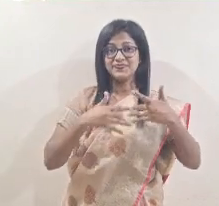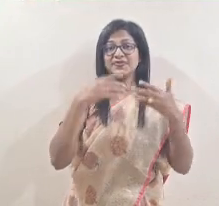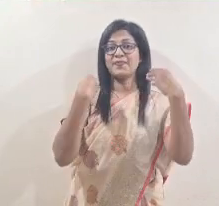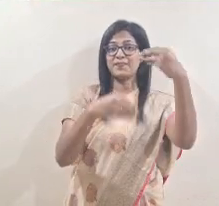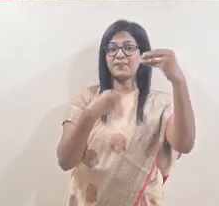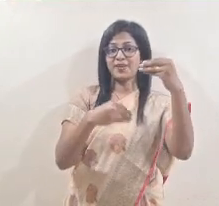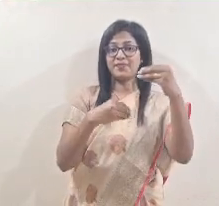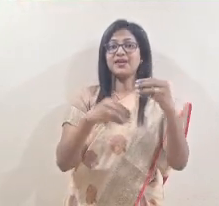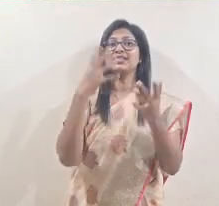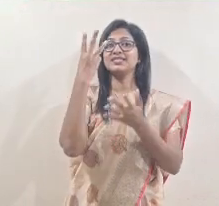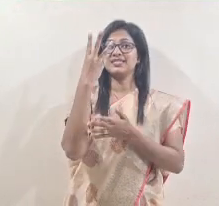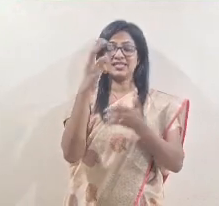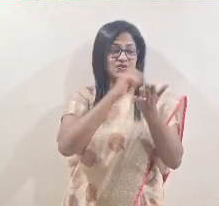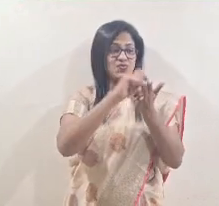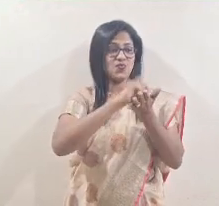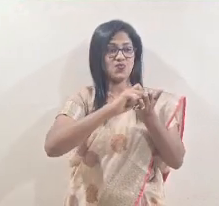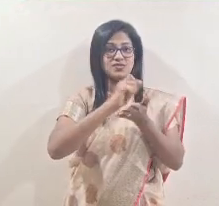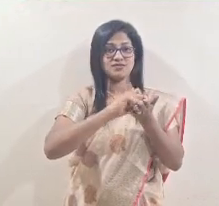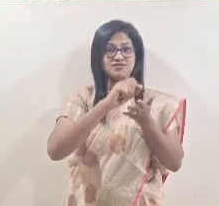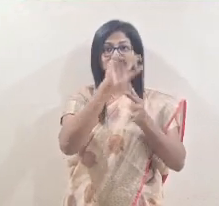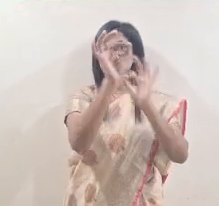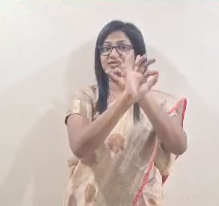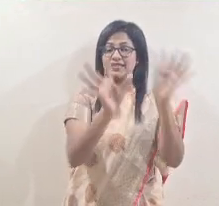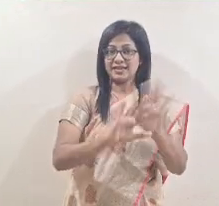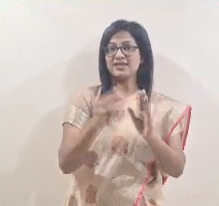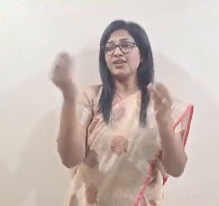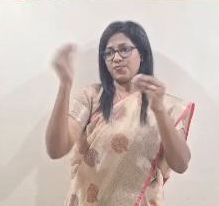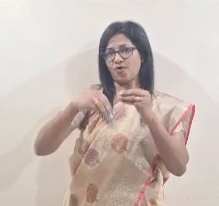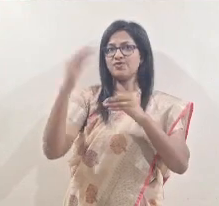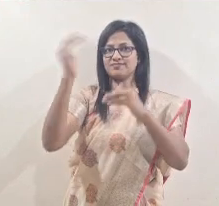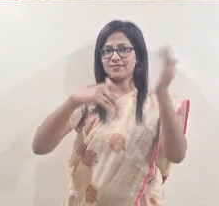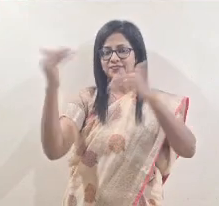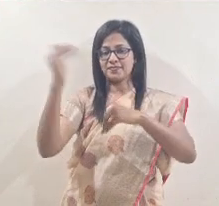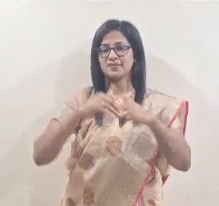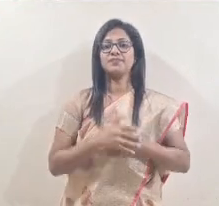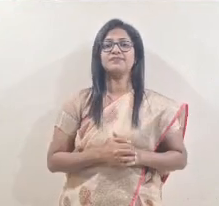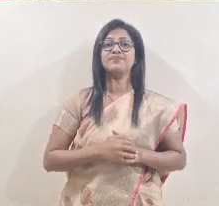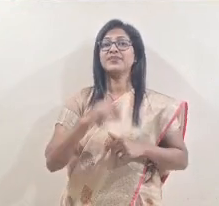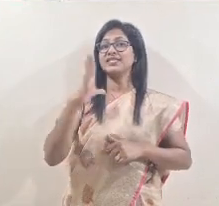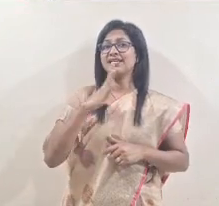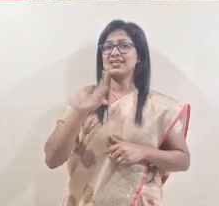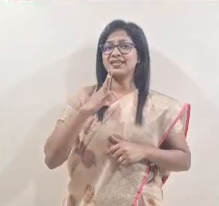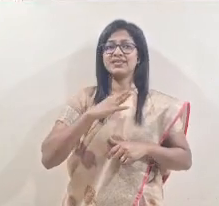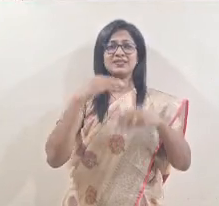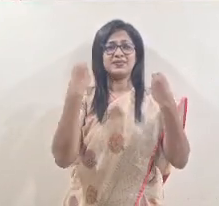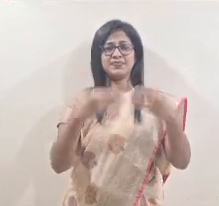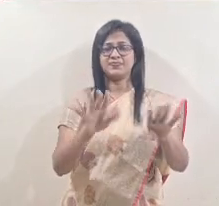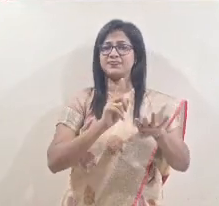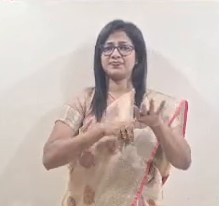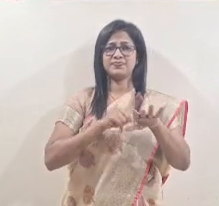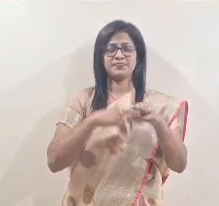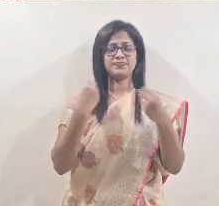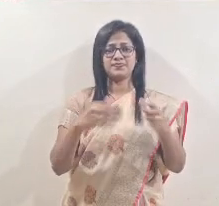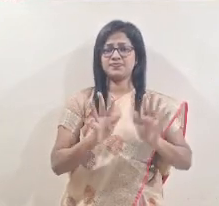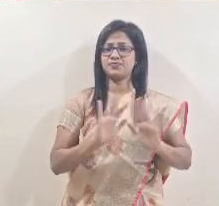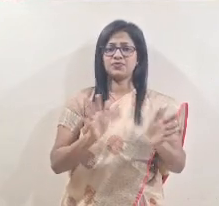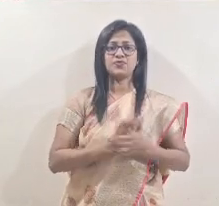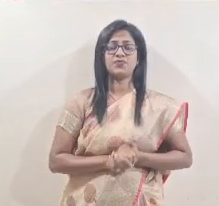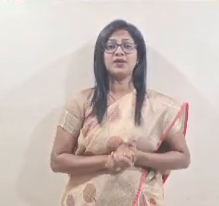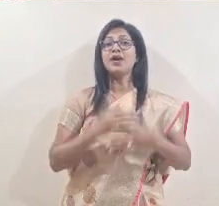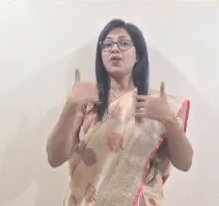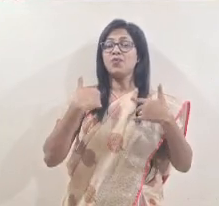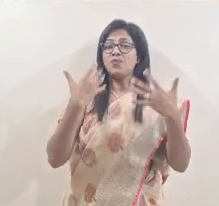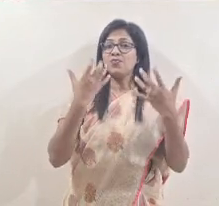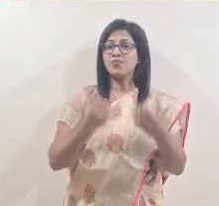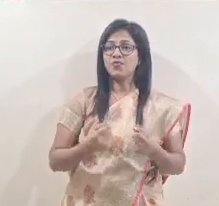others are already here. I guess others would join us soon. Without wasting time, I